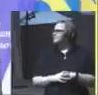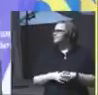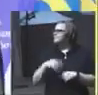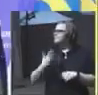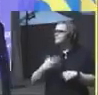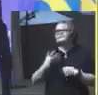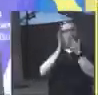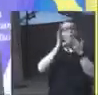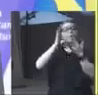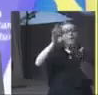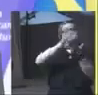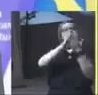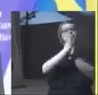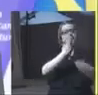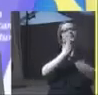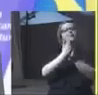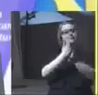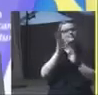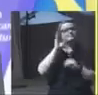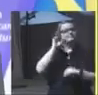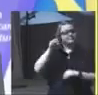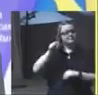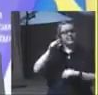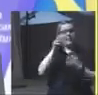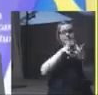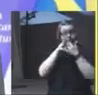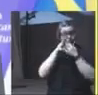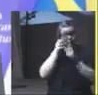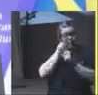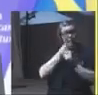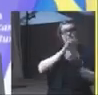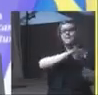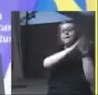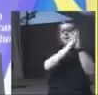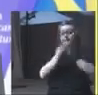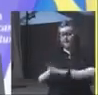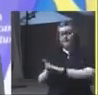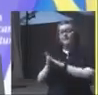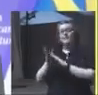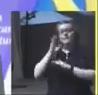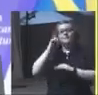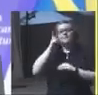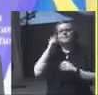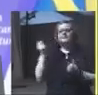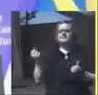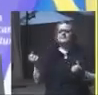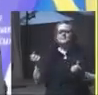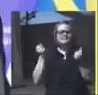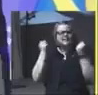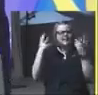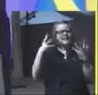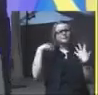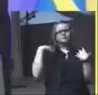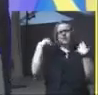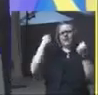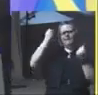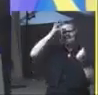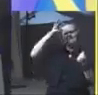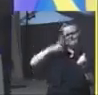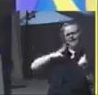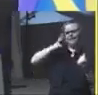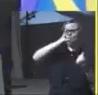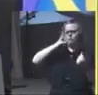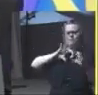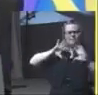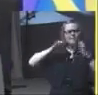Yes, let freedom ring. And America is becoming, because so many brave women and men have fought